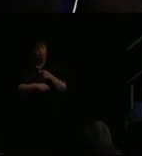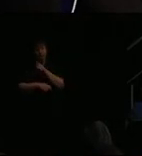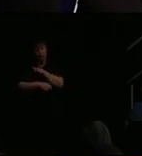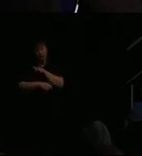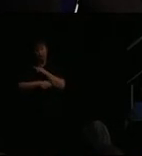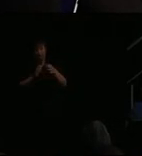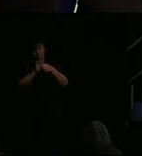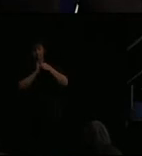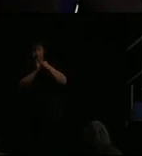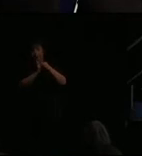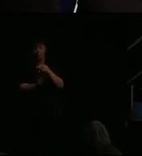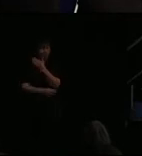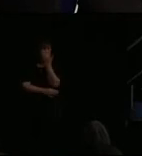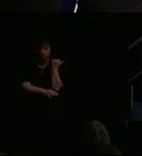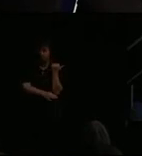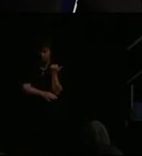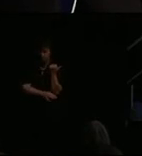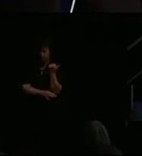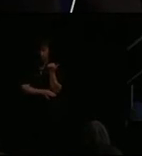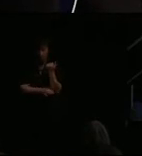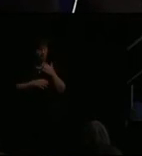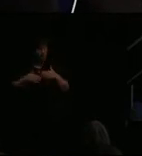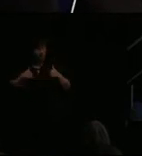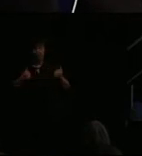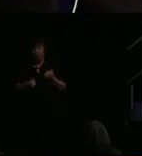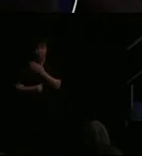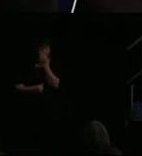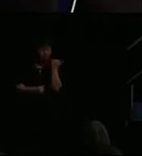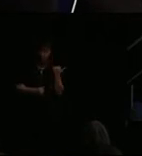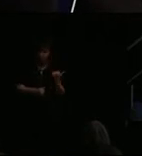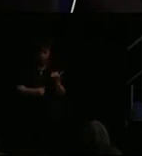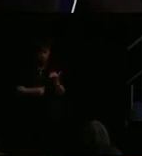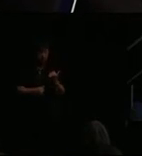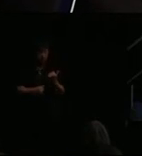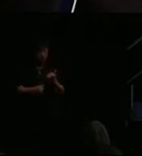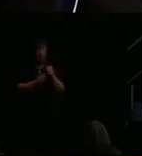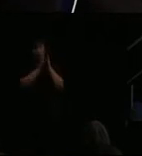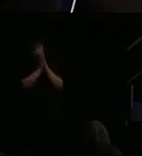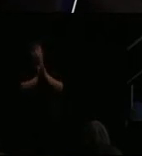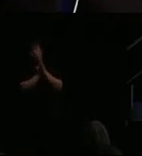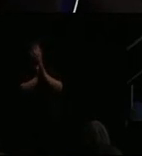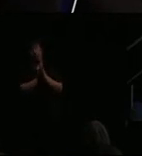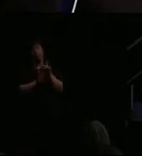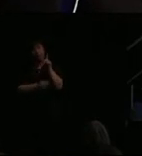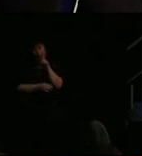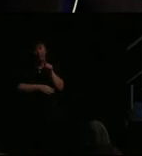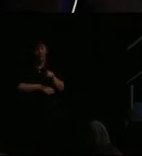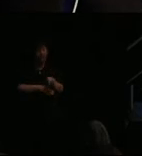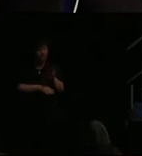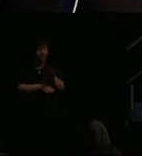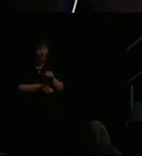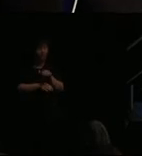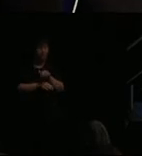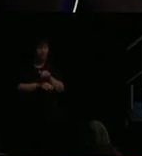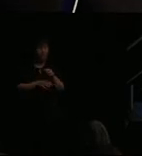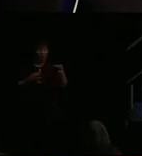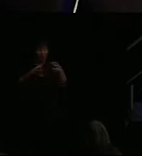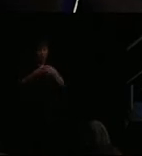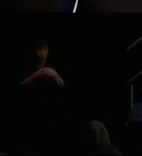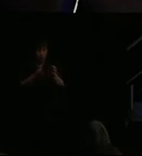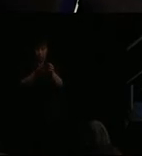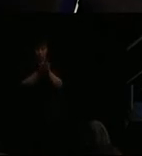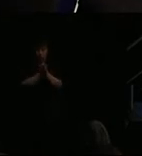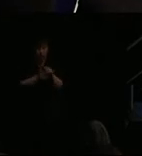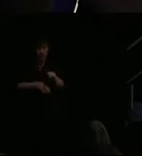no reconciliation, there was no healing, there was no... So we prayed for her, didn't we? And in this group we